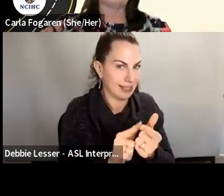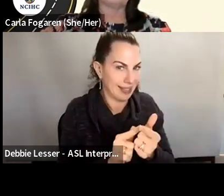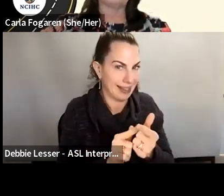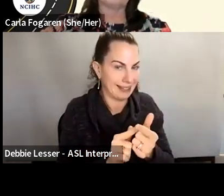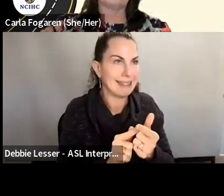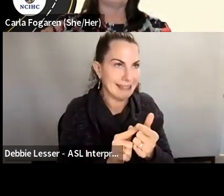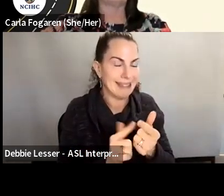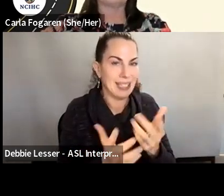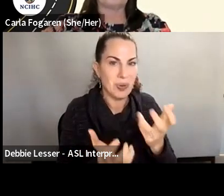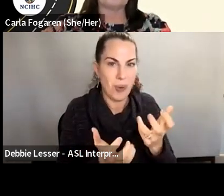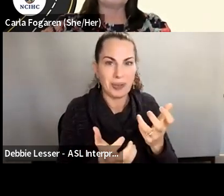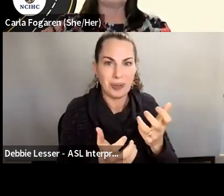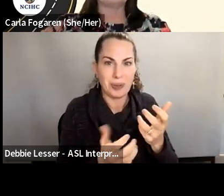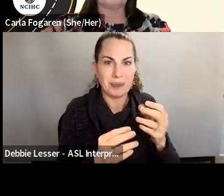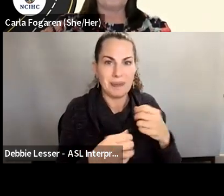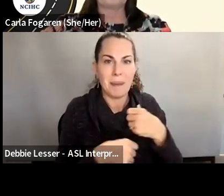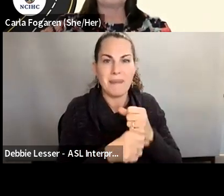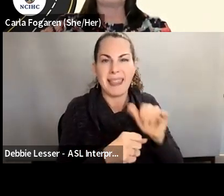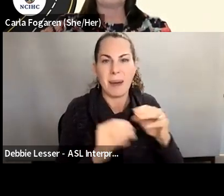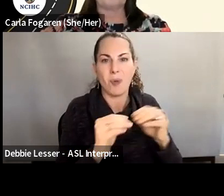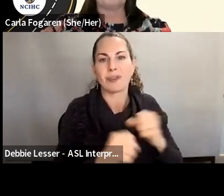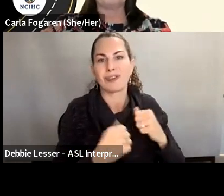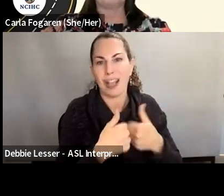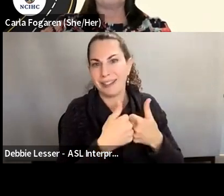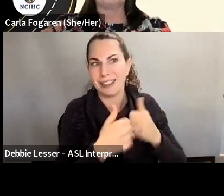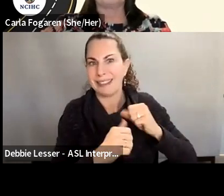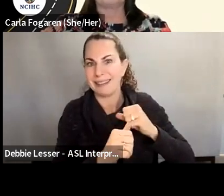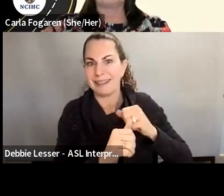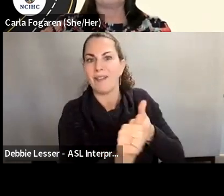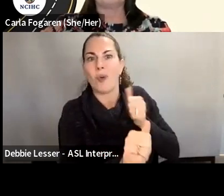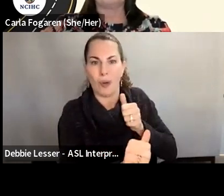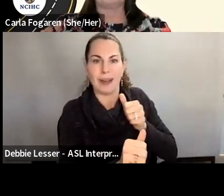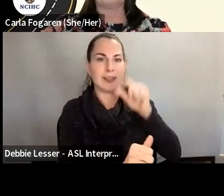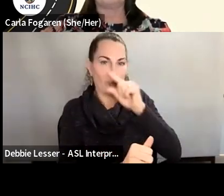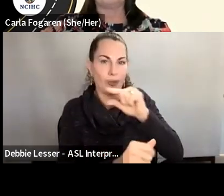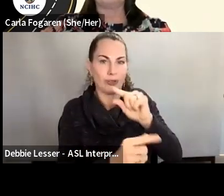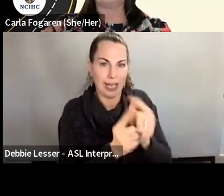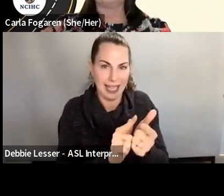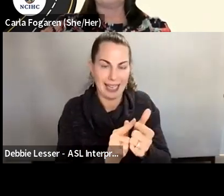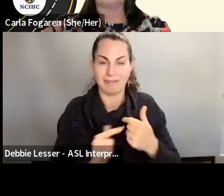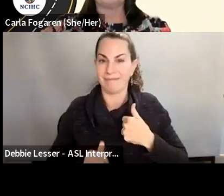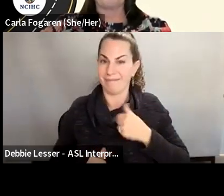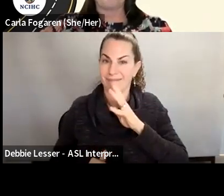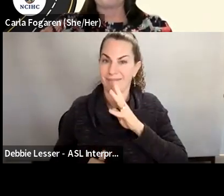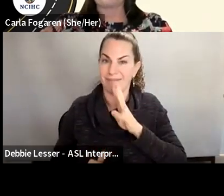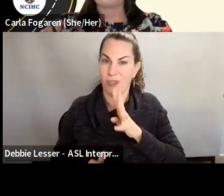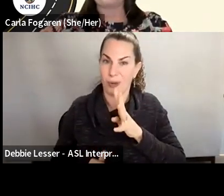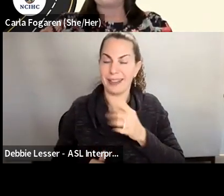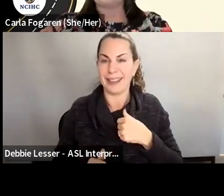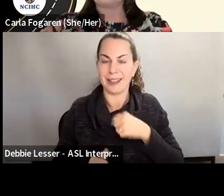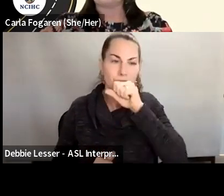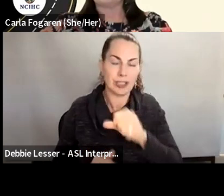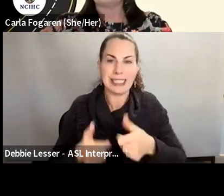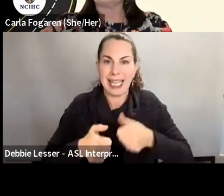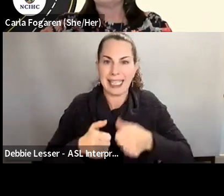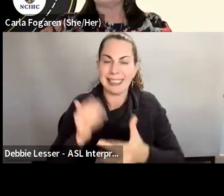do easier than getting on Google Translate. Most of us, I am 40 years old and I love texting and I love technology. I